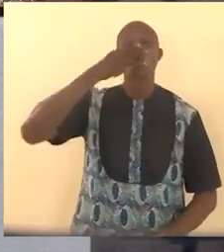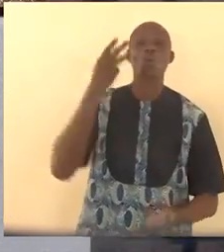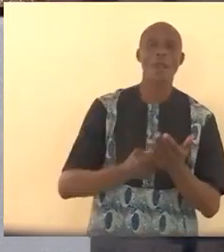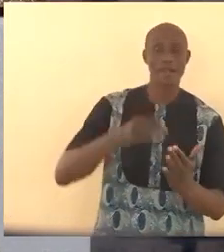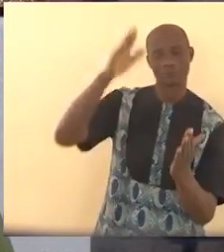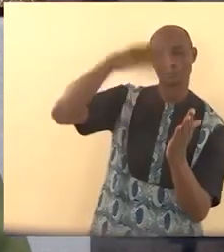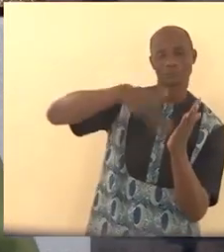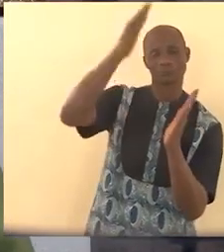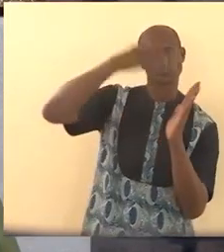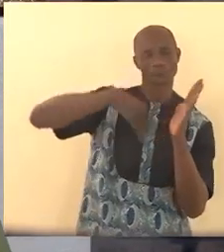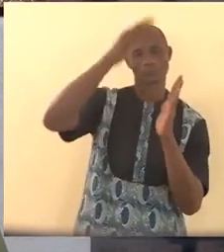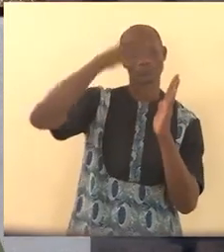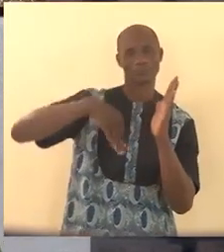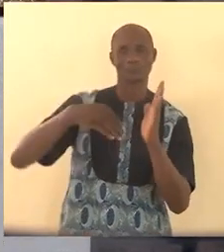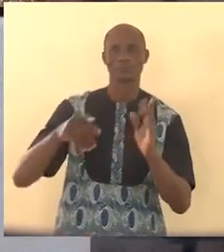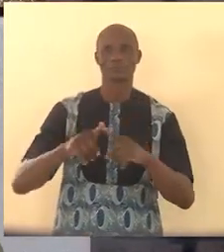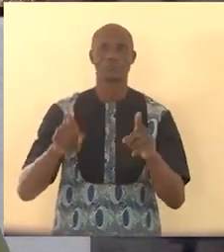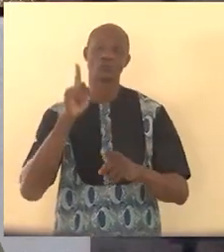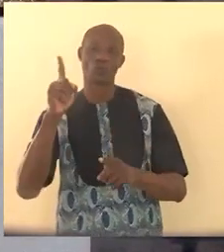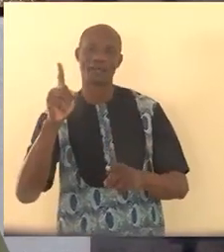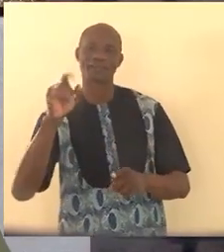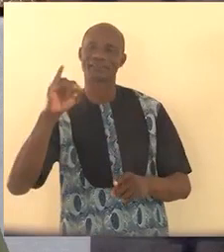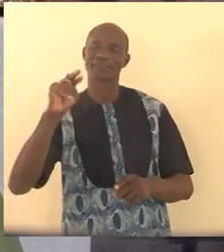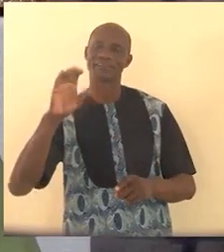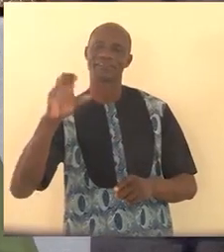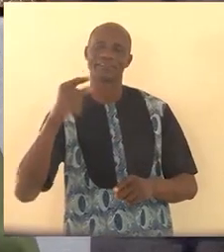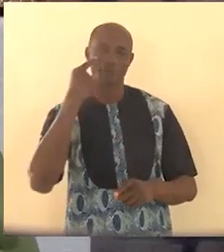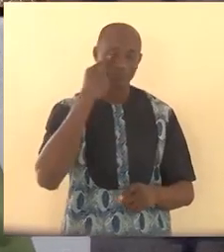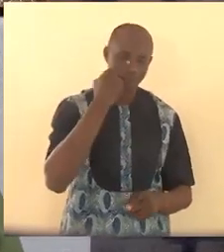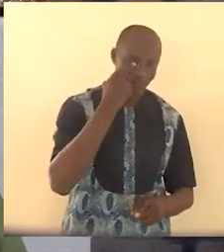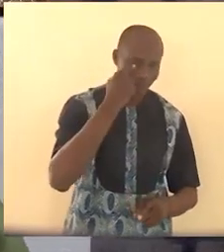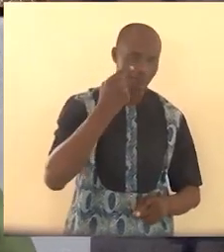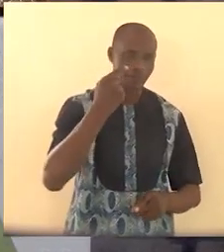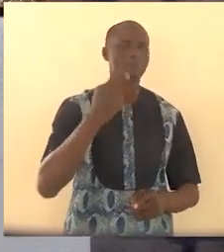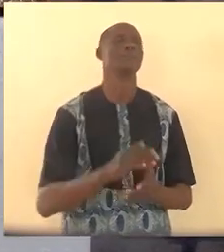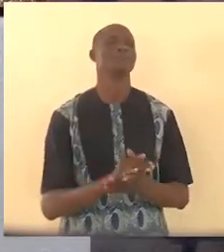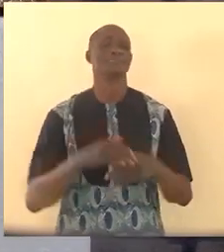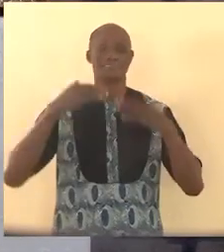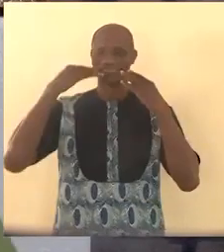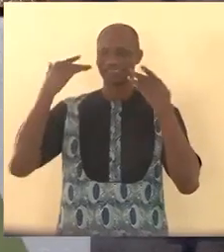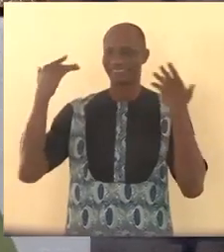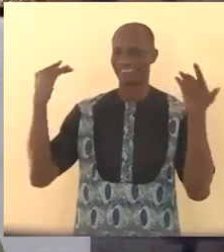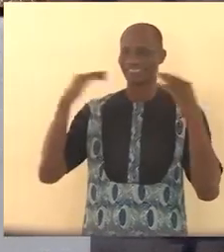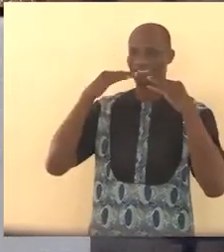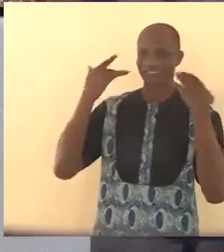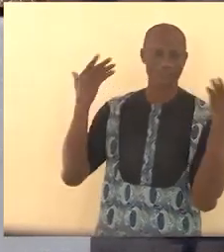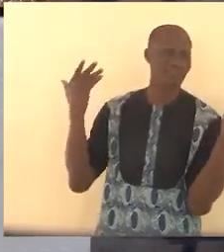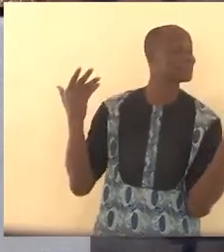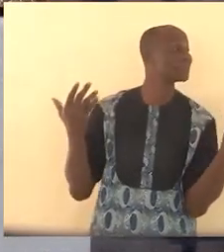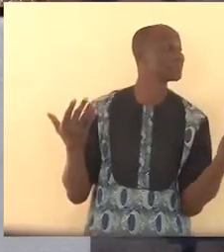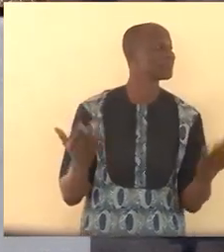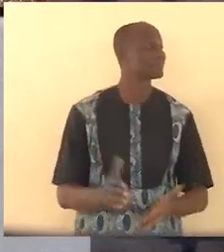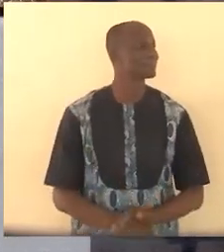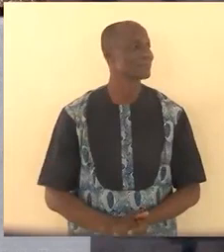painted, with 1 inch of eyelashes, well painted, they will be smiling on the chair.